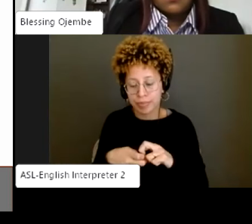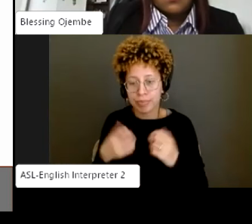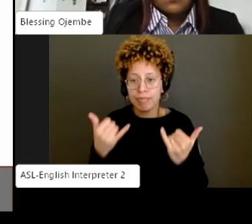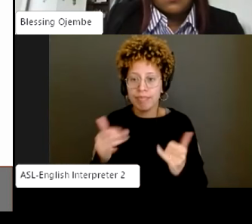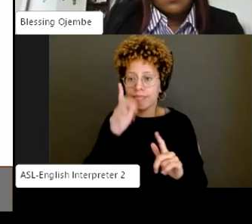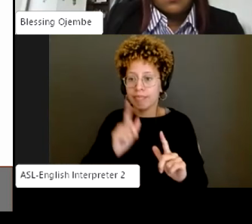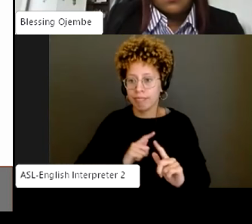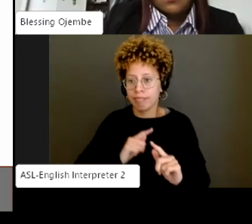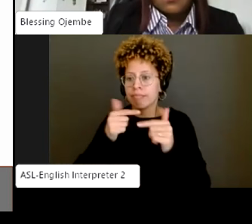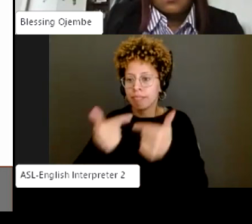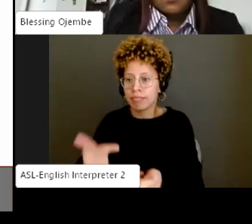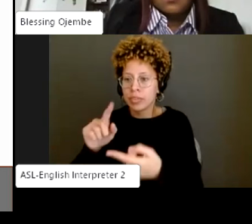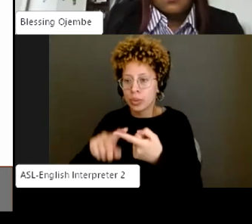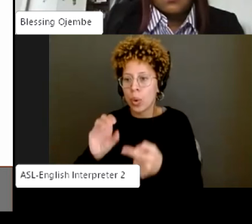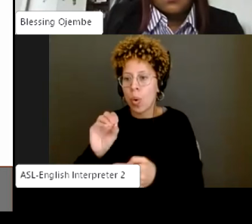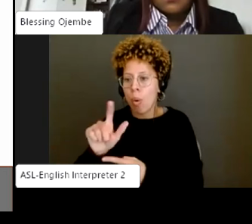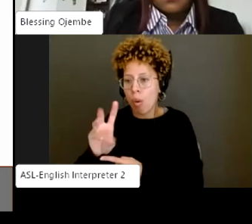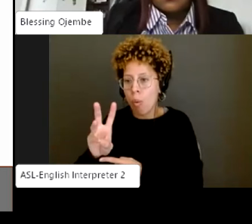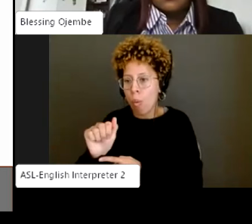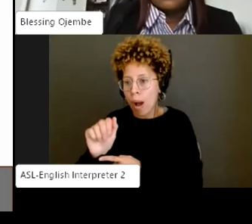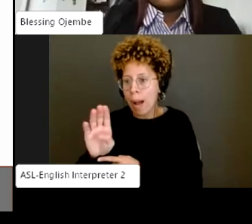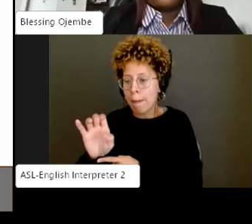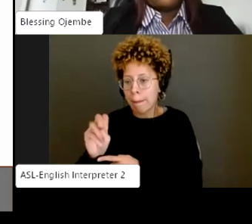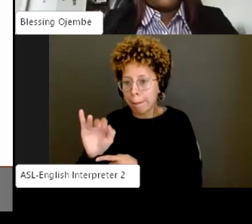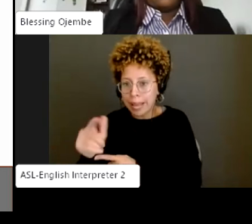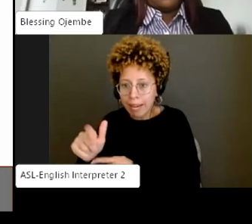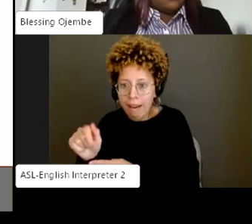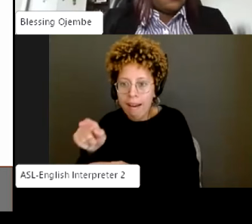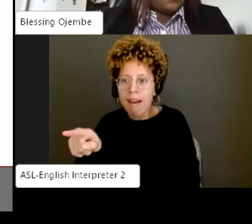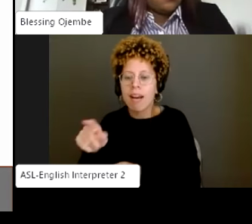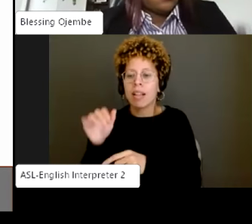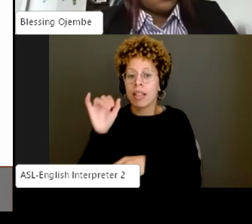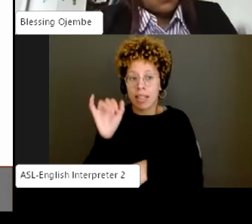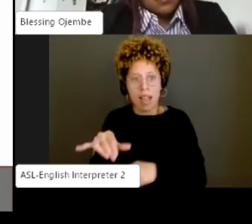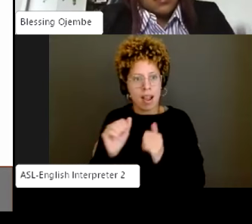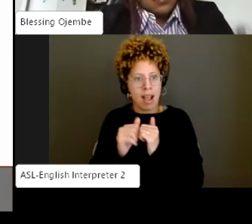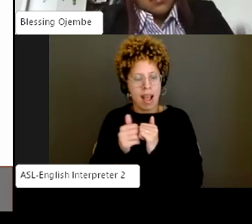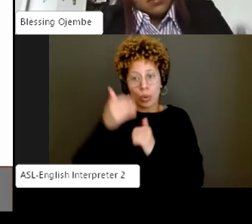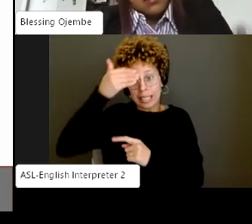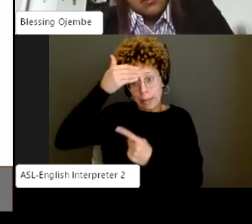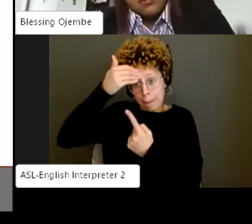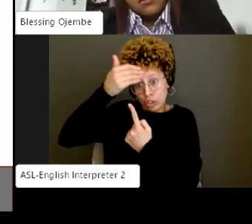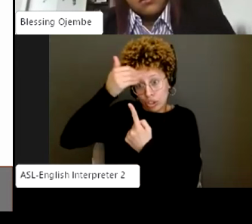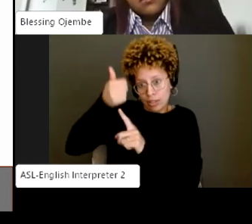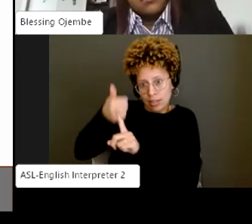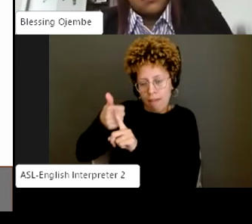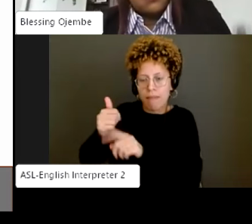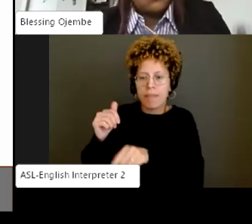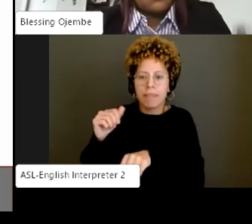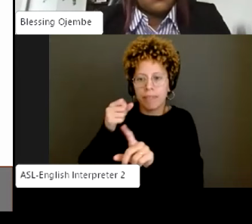Oluwagbemiga to provide us an aspect of how dementia can actually influence elder abuse.